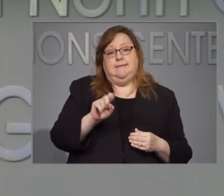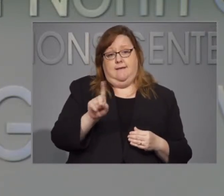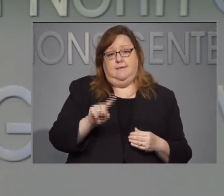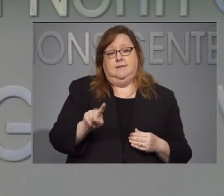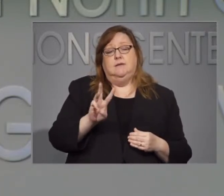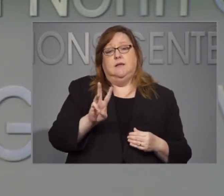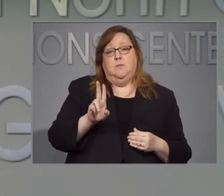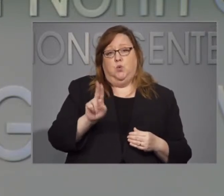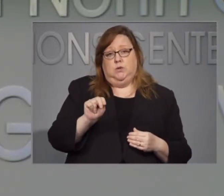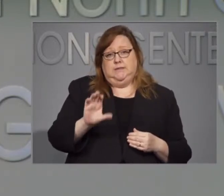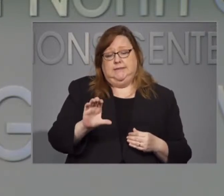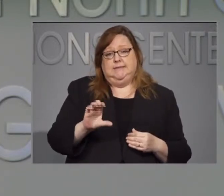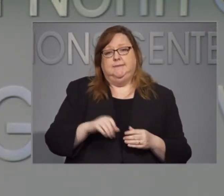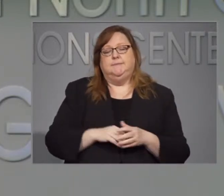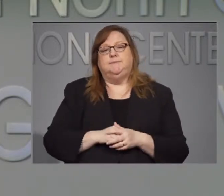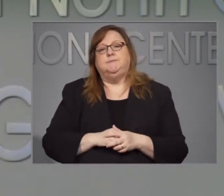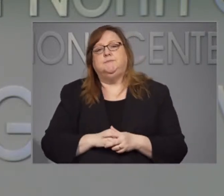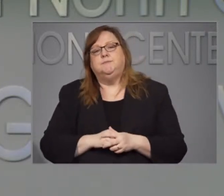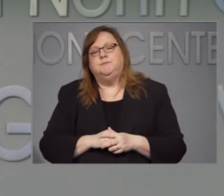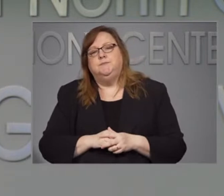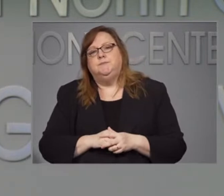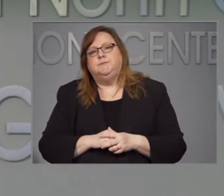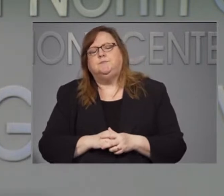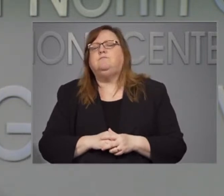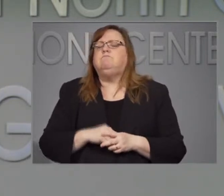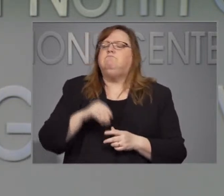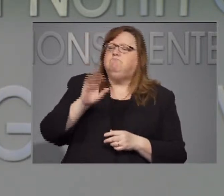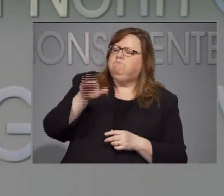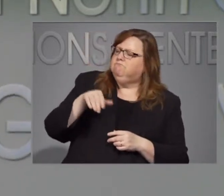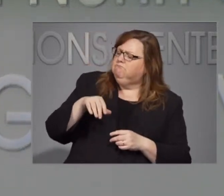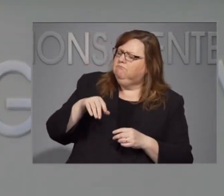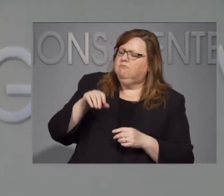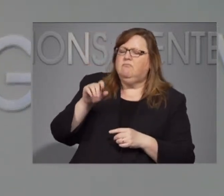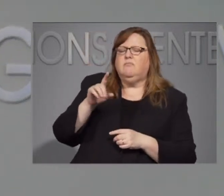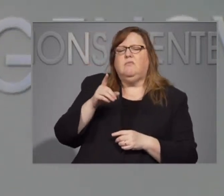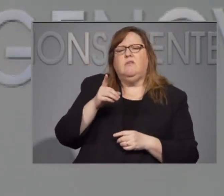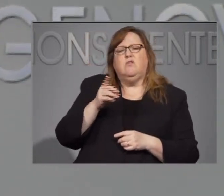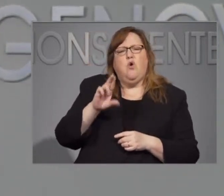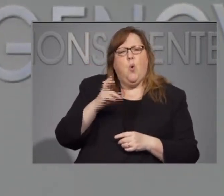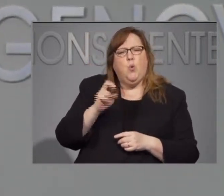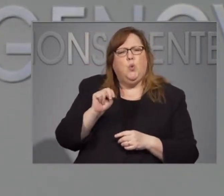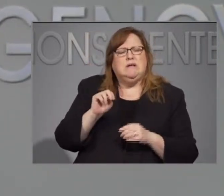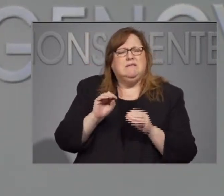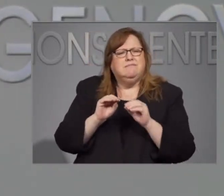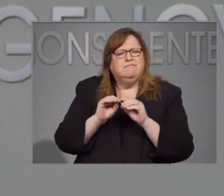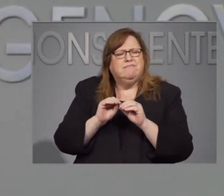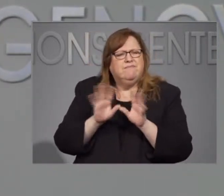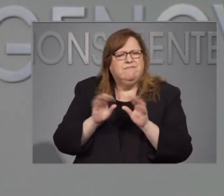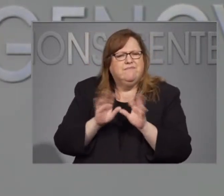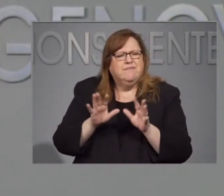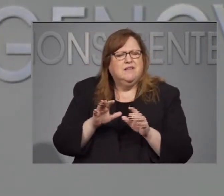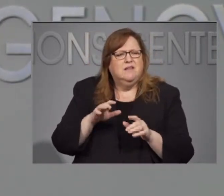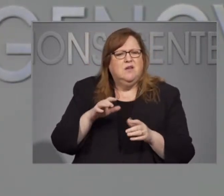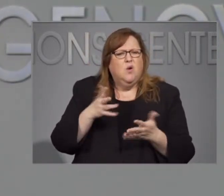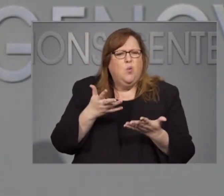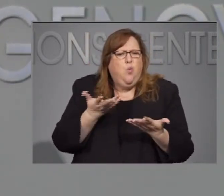Thank you, Secretary. So to clarify, what resources are being provided to the facilities to carry out testing? I don't know if you're sending